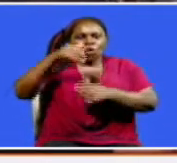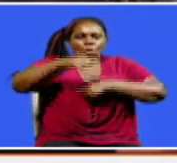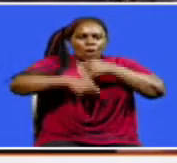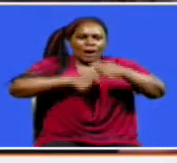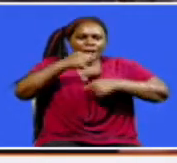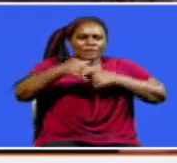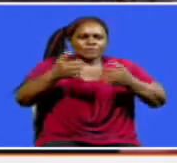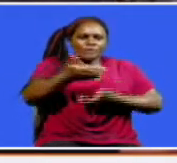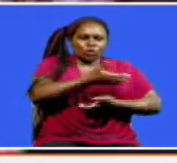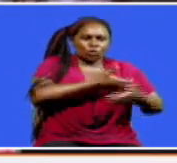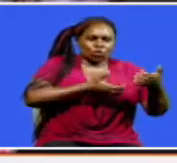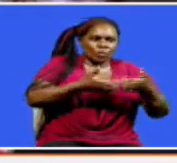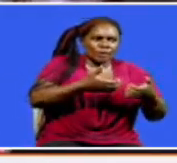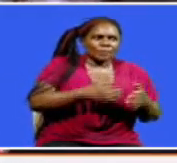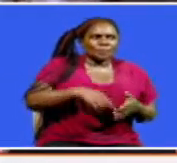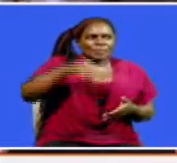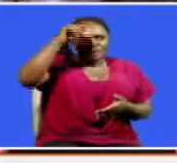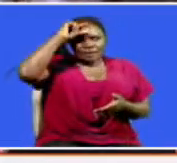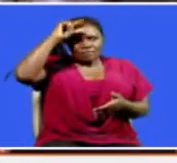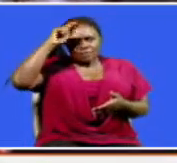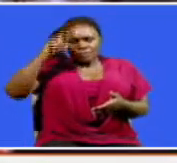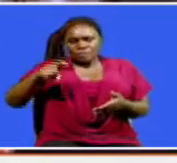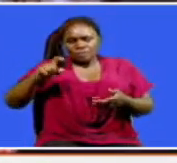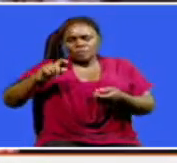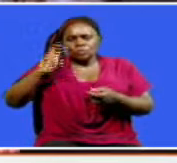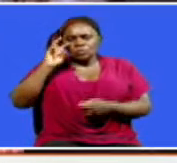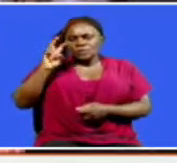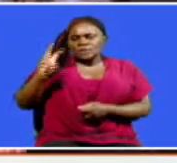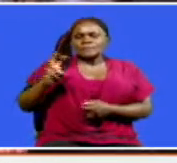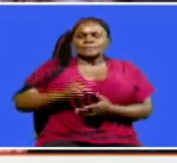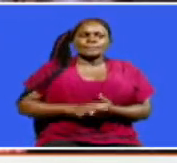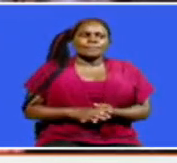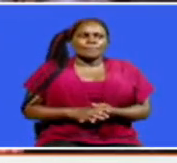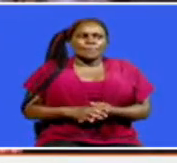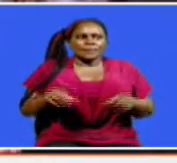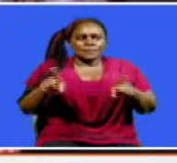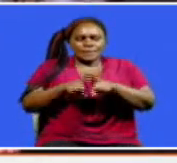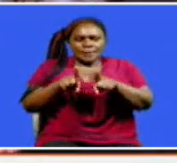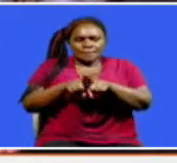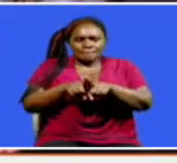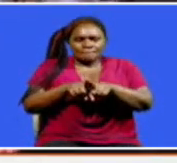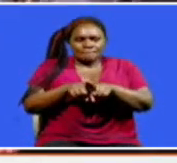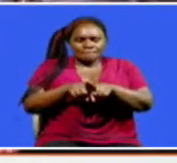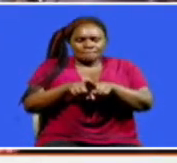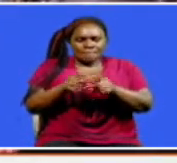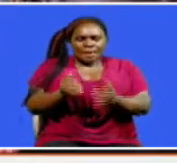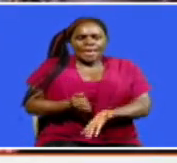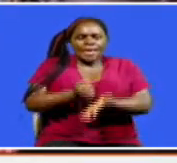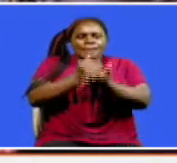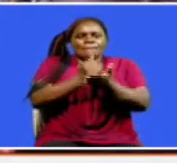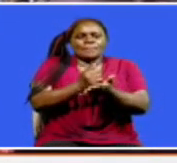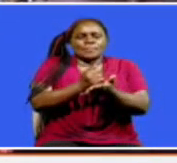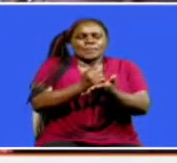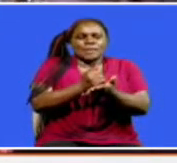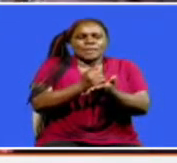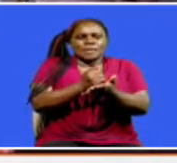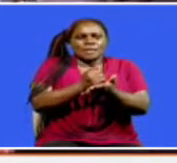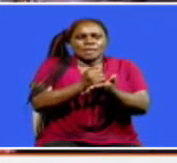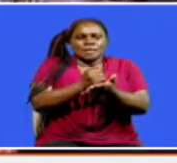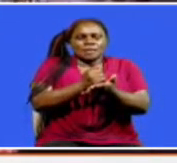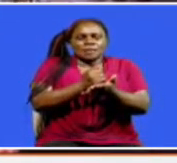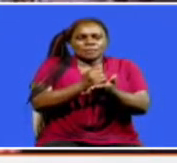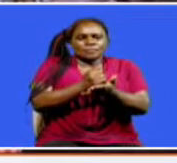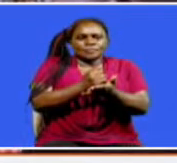active economically. And the government needs to also check and also come in handy so that they need to